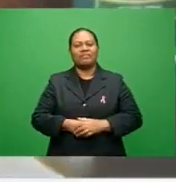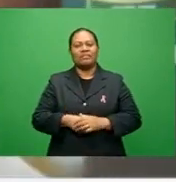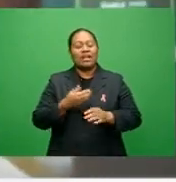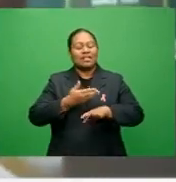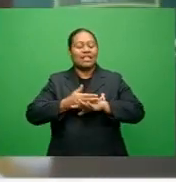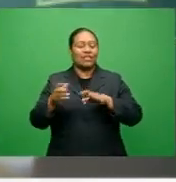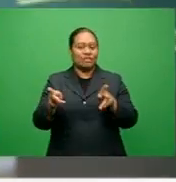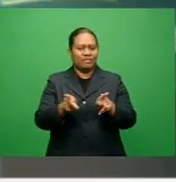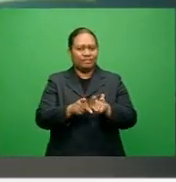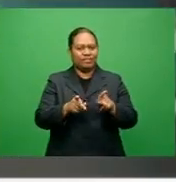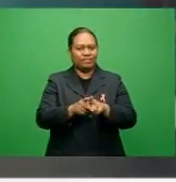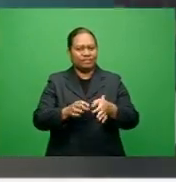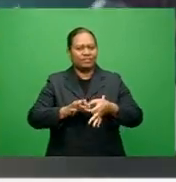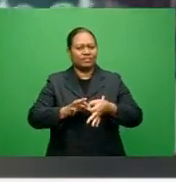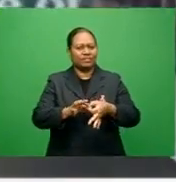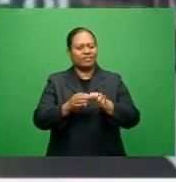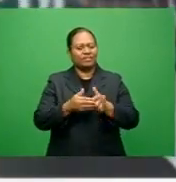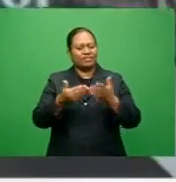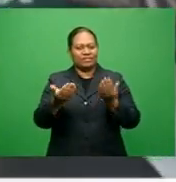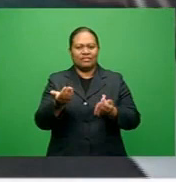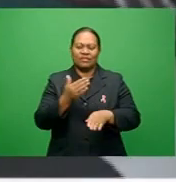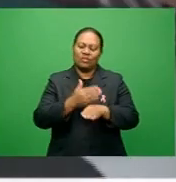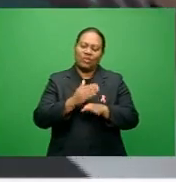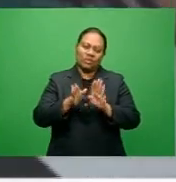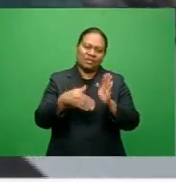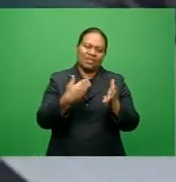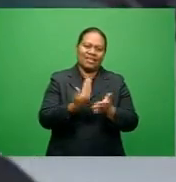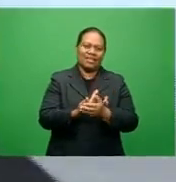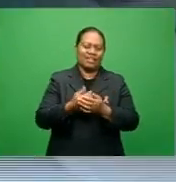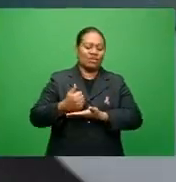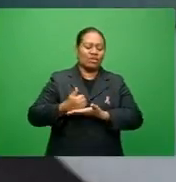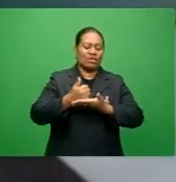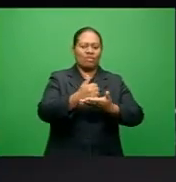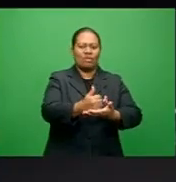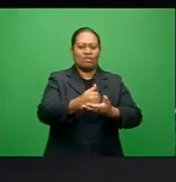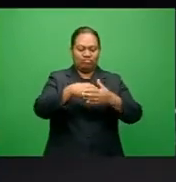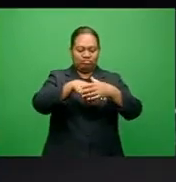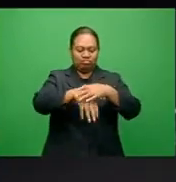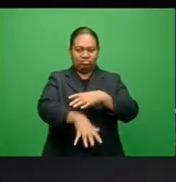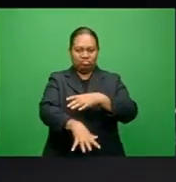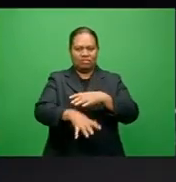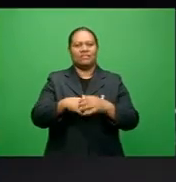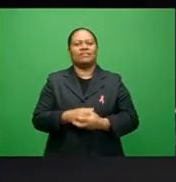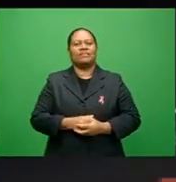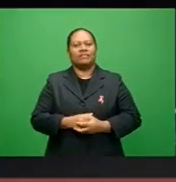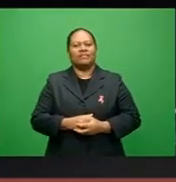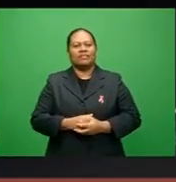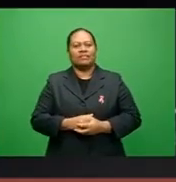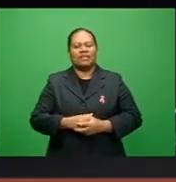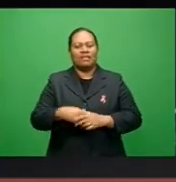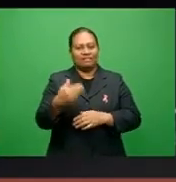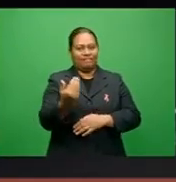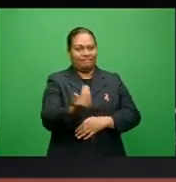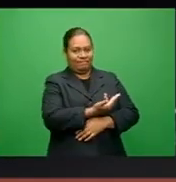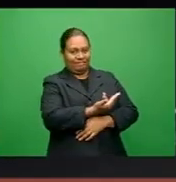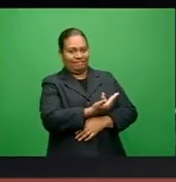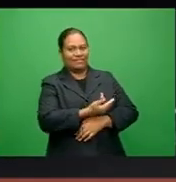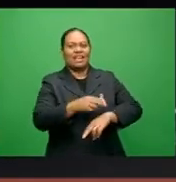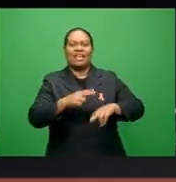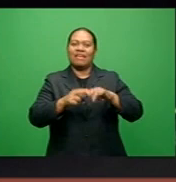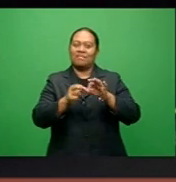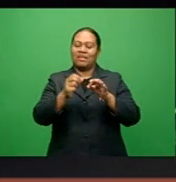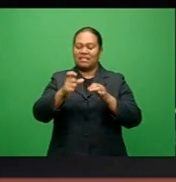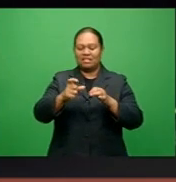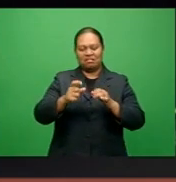the Fijian Broadcasting Corporation has stepped in to support grassroots rugby. The VCTV is very proud to be associated with